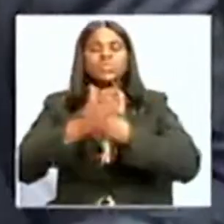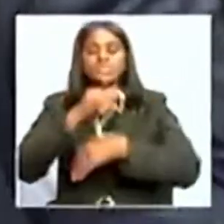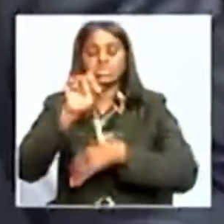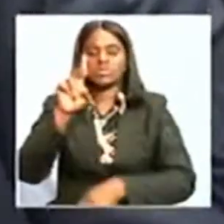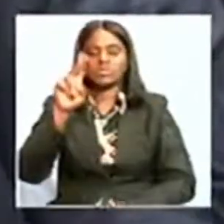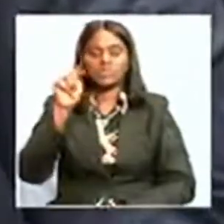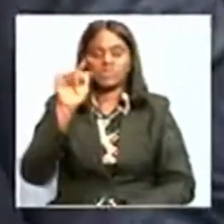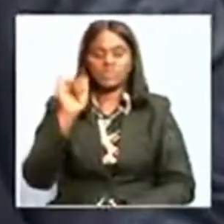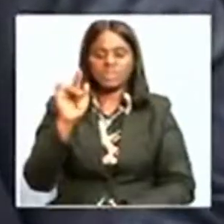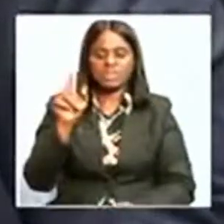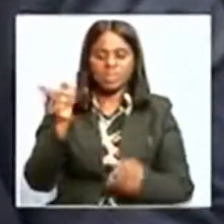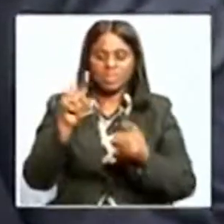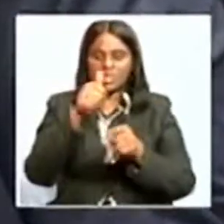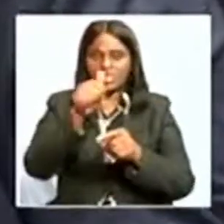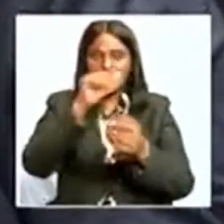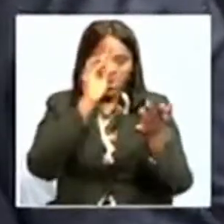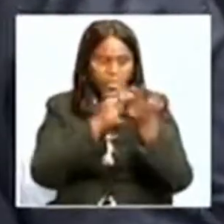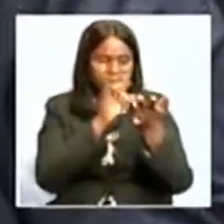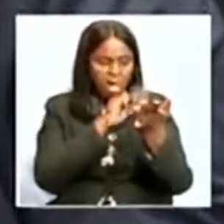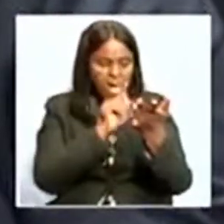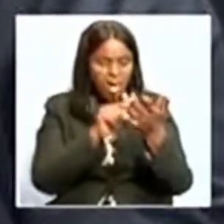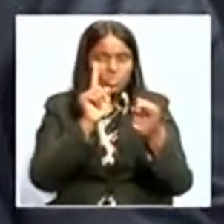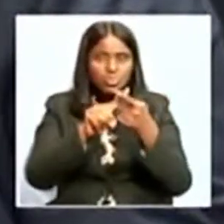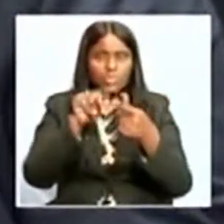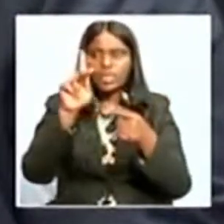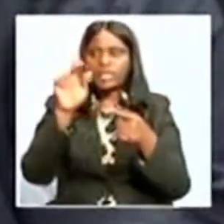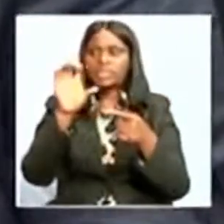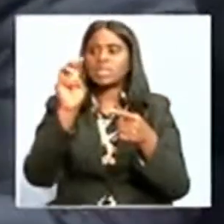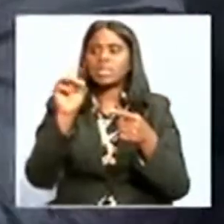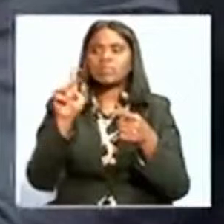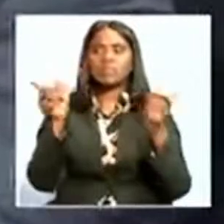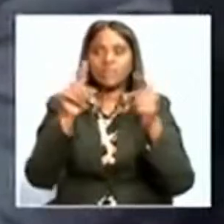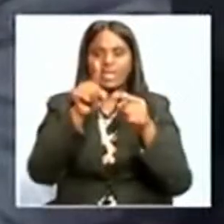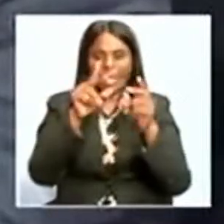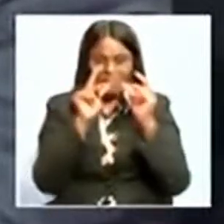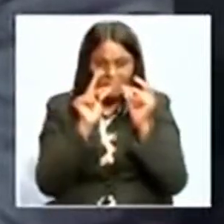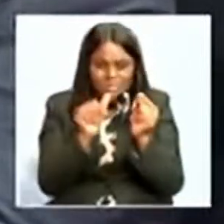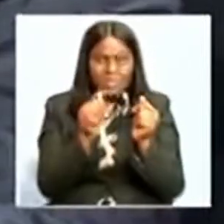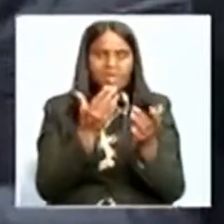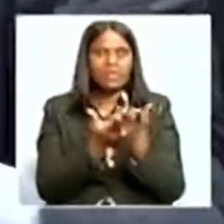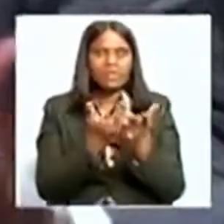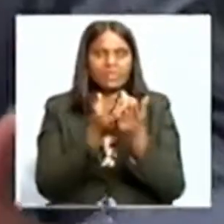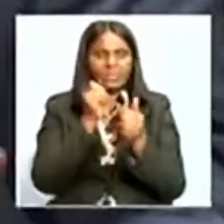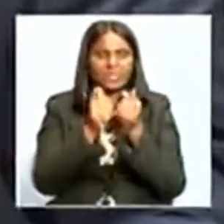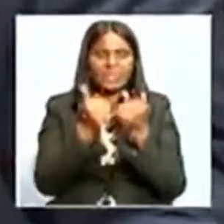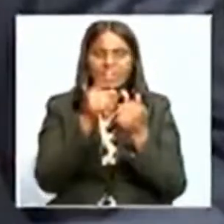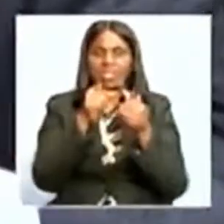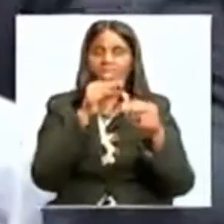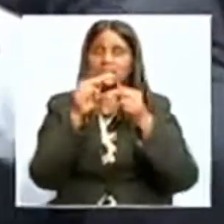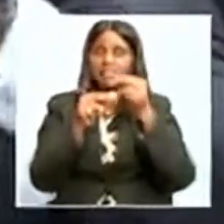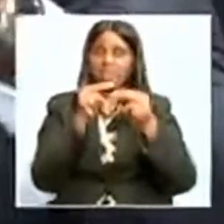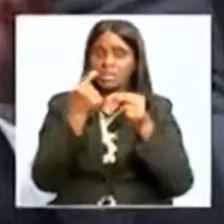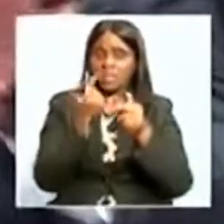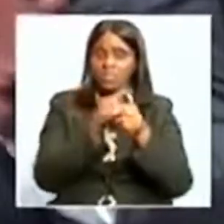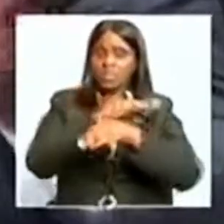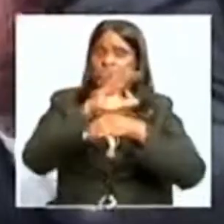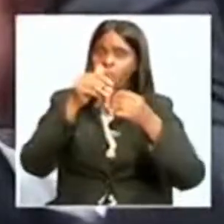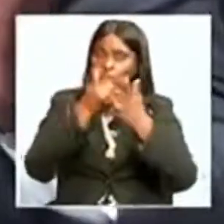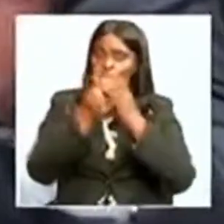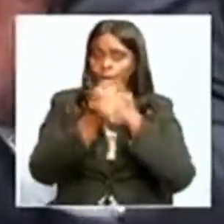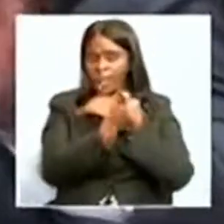when a product is consigned to KCM, when it arrives, because it simply means that all